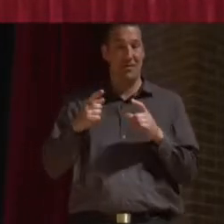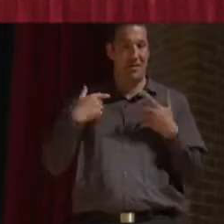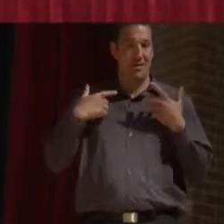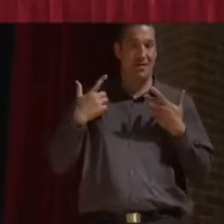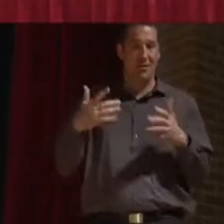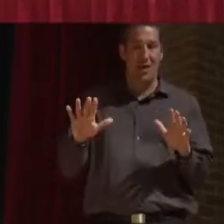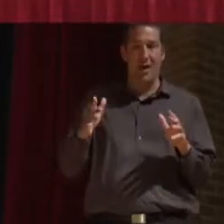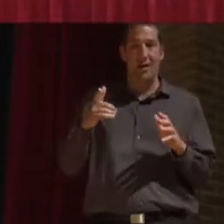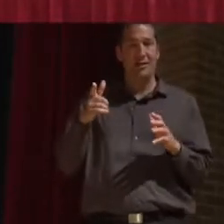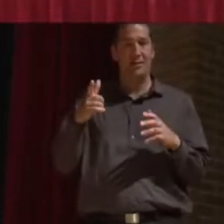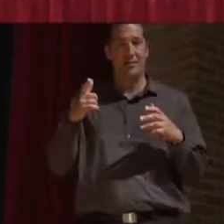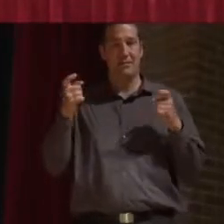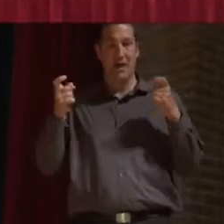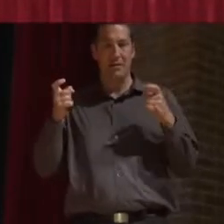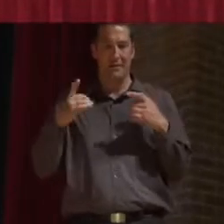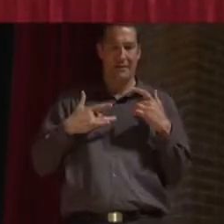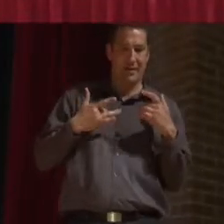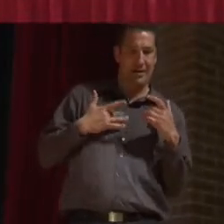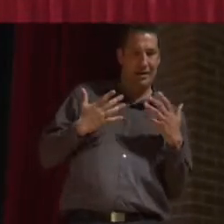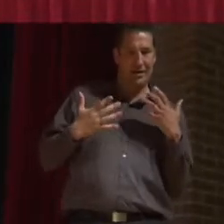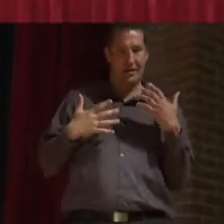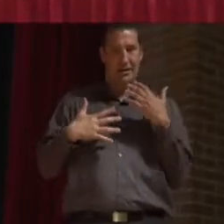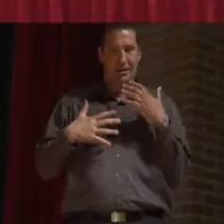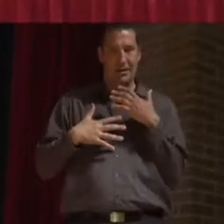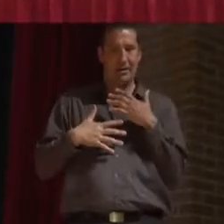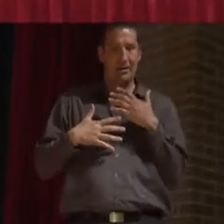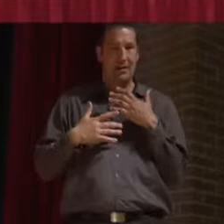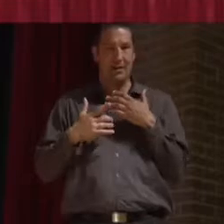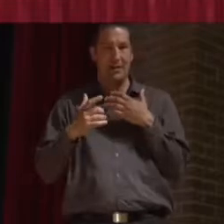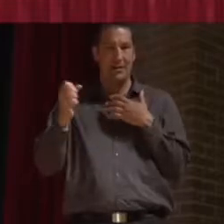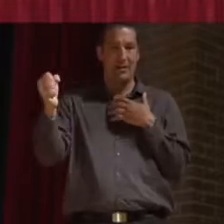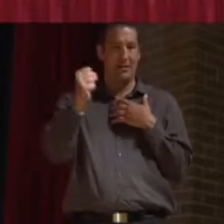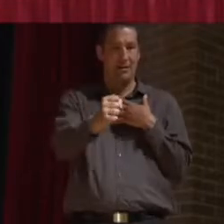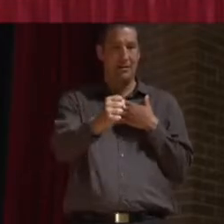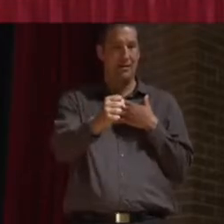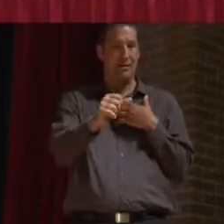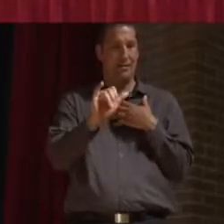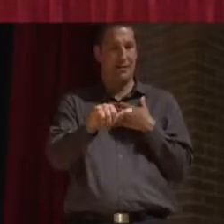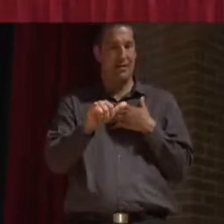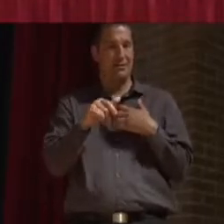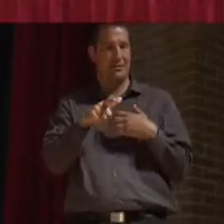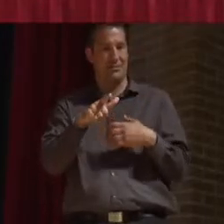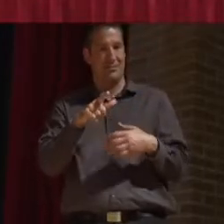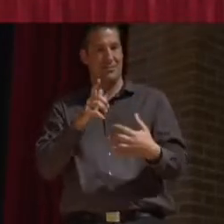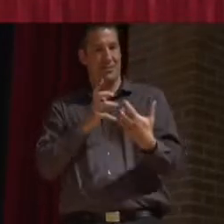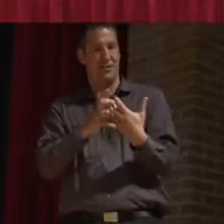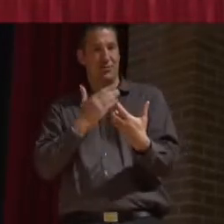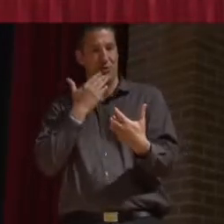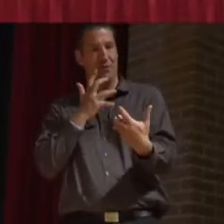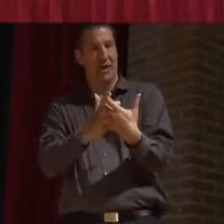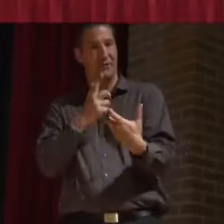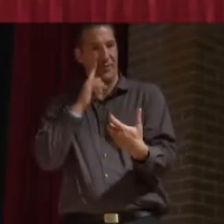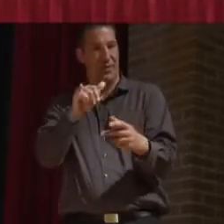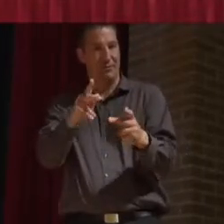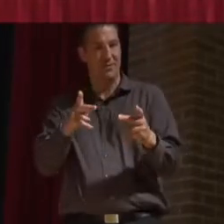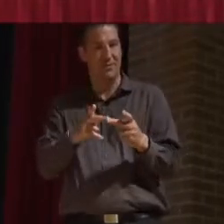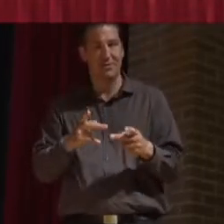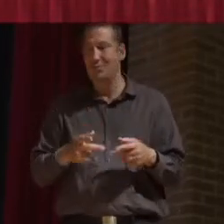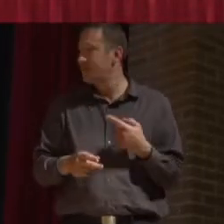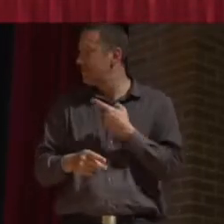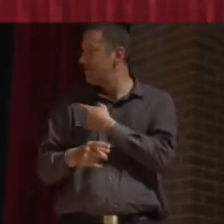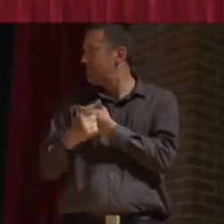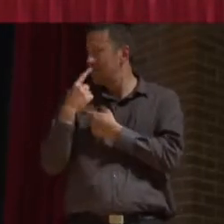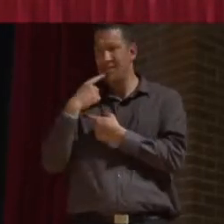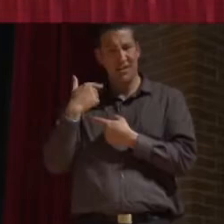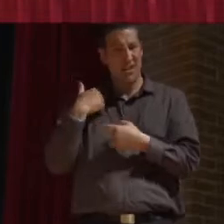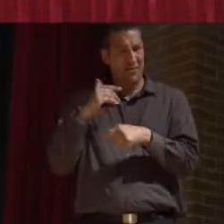the unknown stand in the way of a perfect job for a perfect person. Right. And as a parent, it's funny you say there's plenty of opportunity